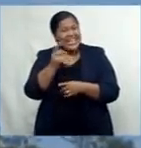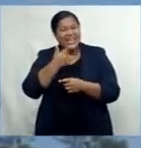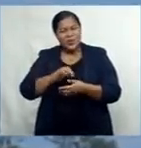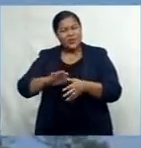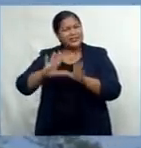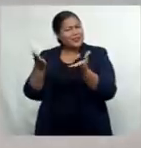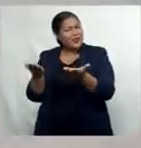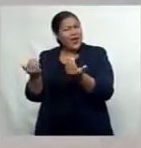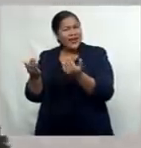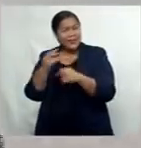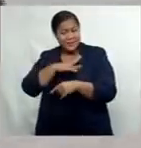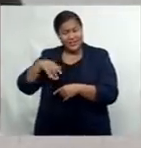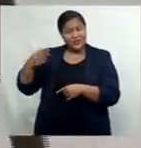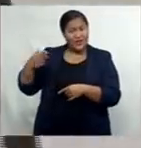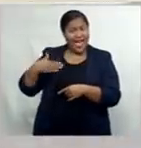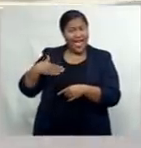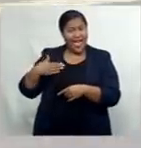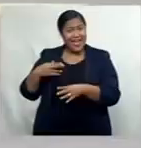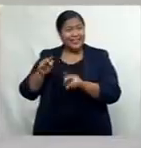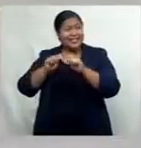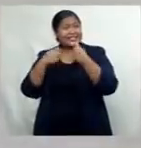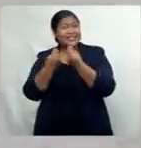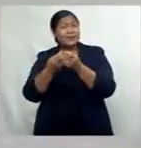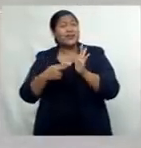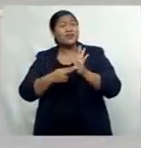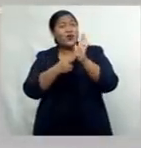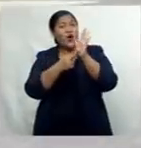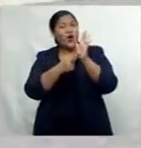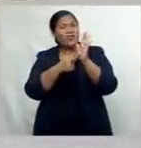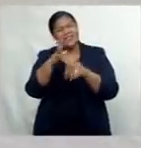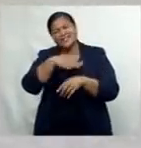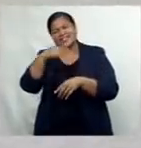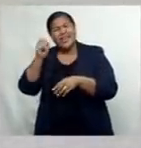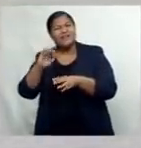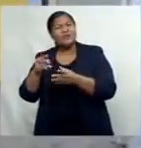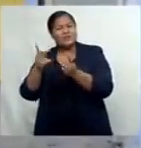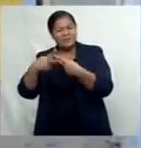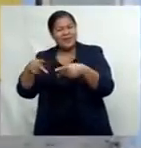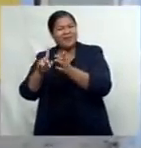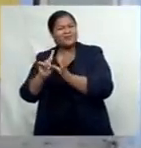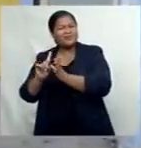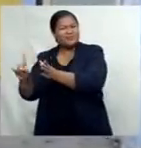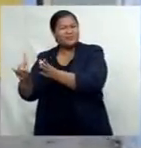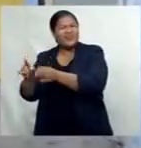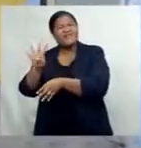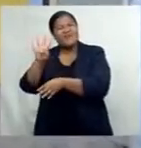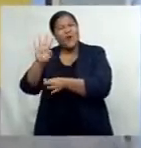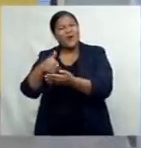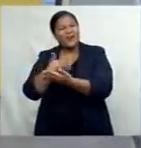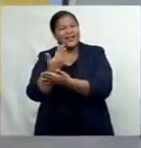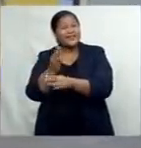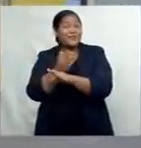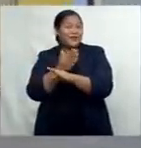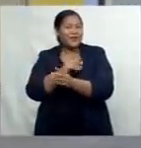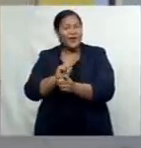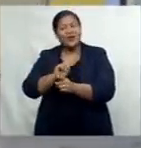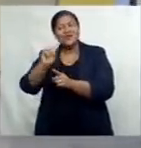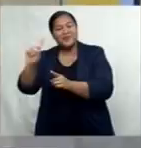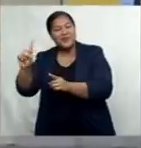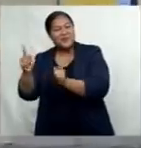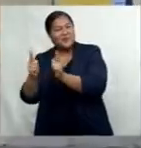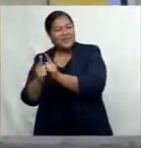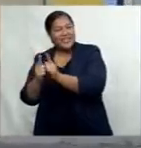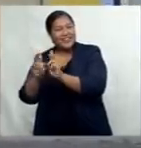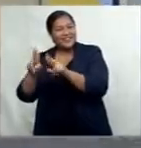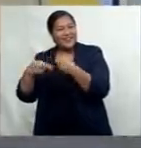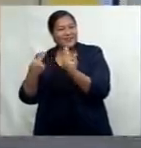of Health team in the north, who then took him into his mandatory 4-day quarantine before he can be released to reunite